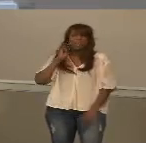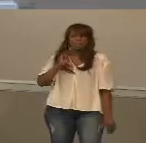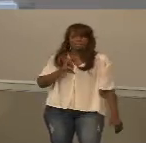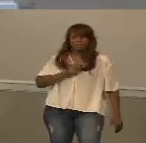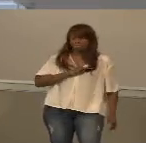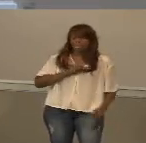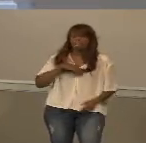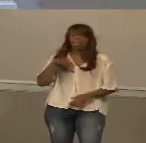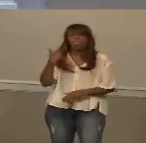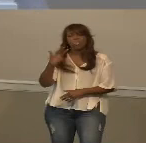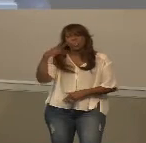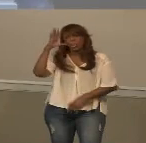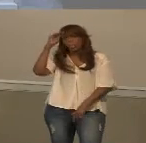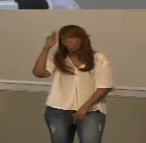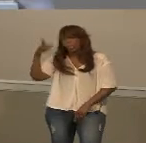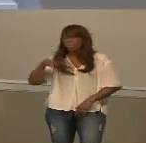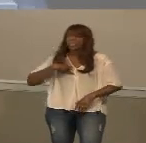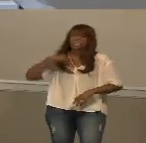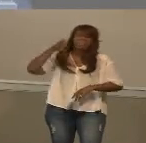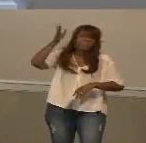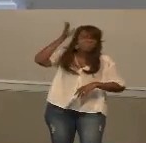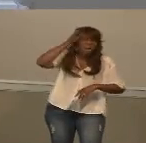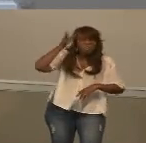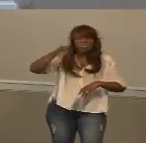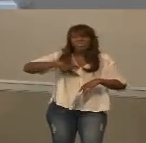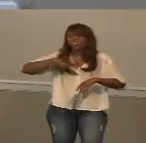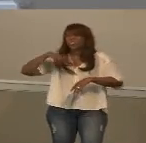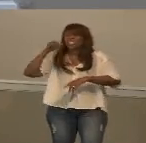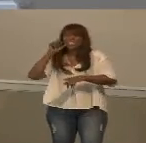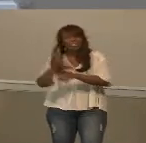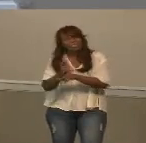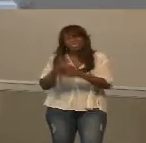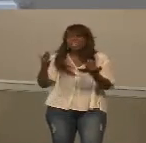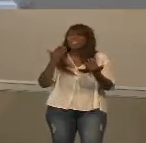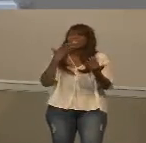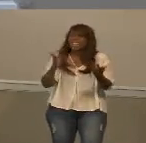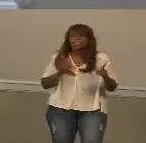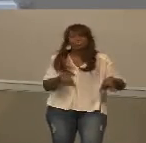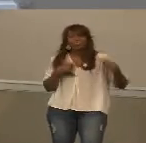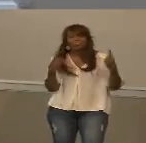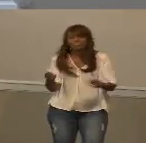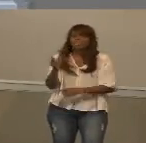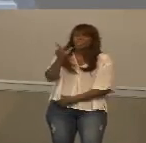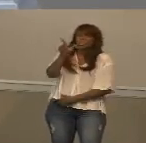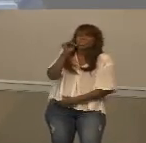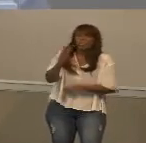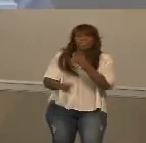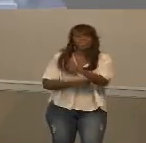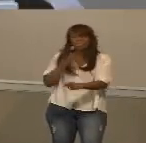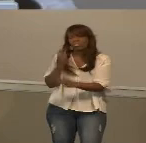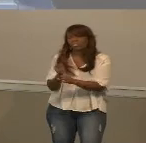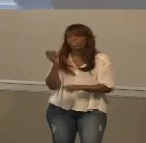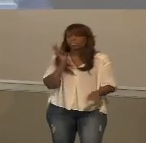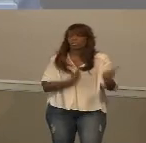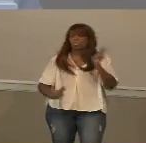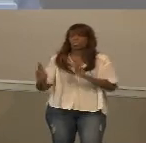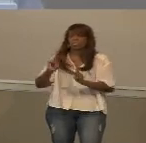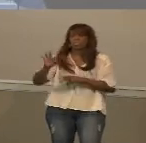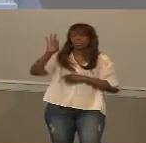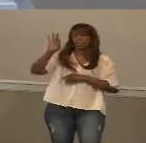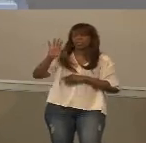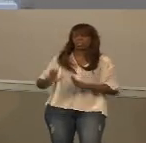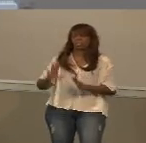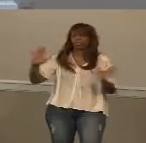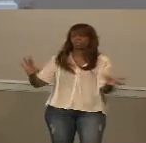their children, the entire family. God, we want to thank you for the 21 years of pastoring people, Father, at this church,